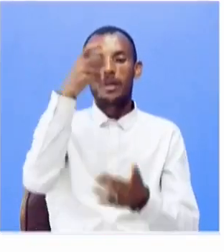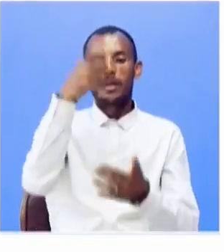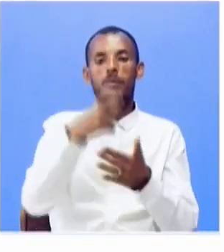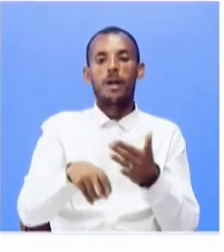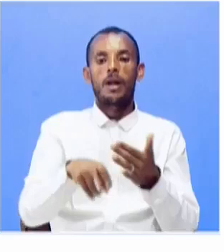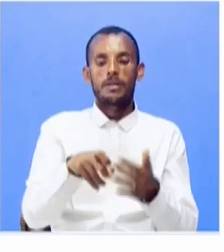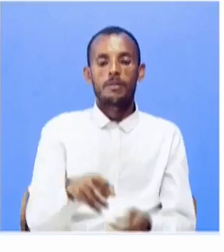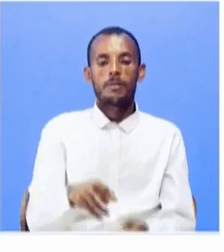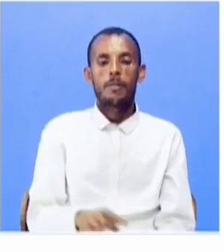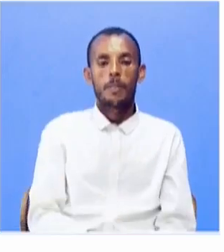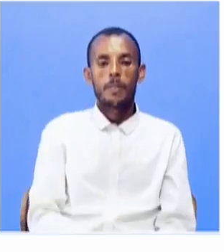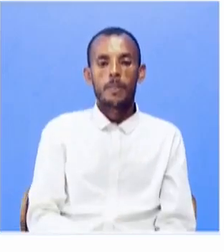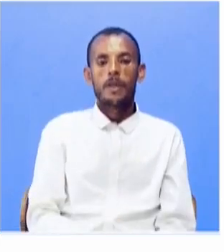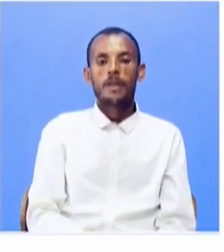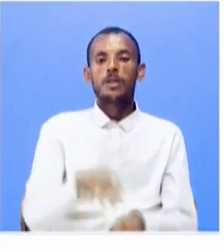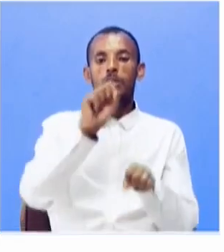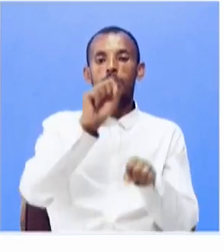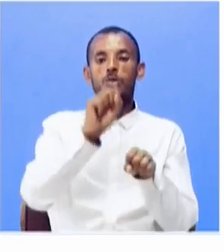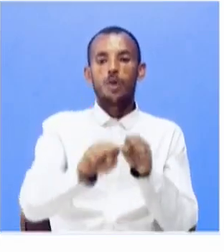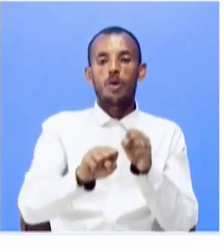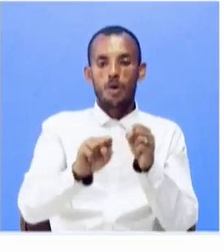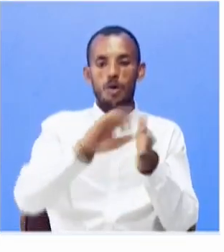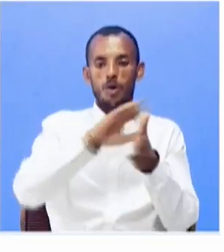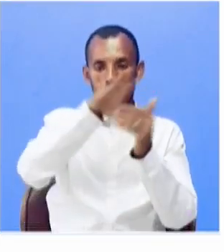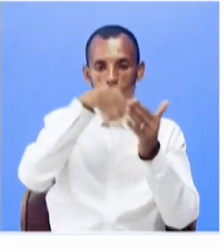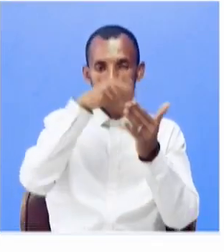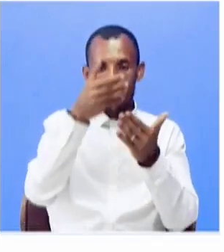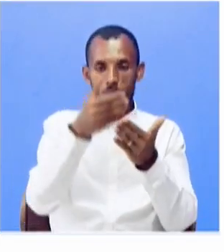So, total cost